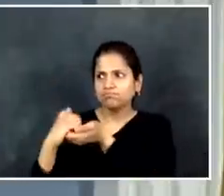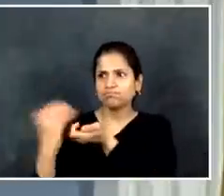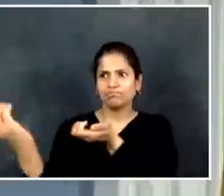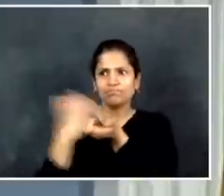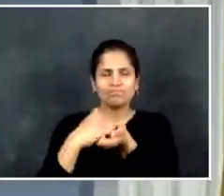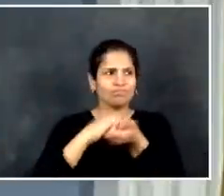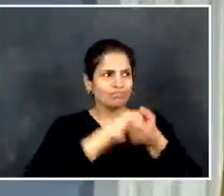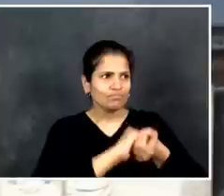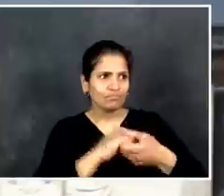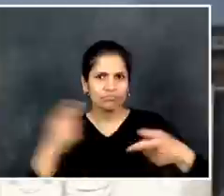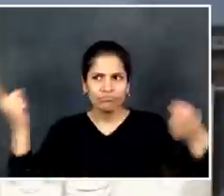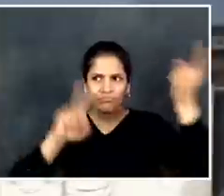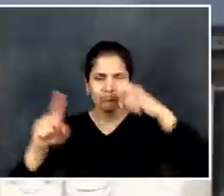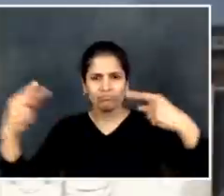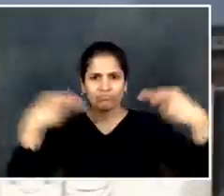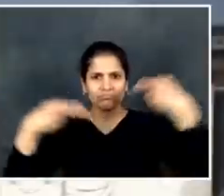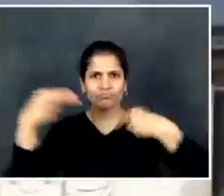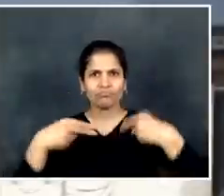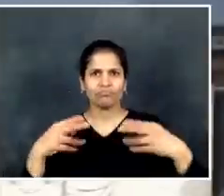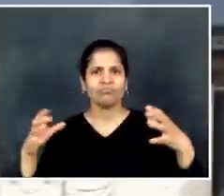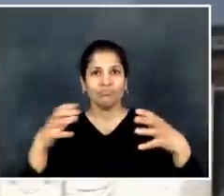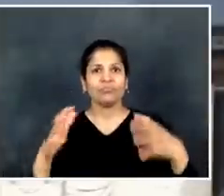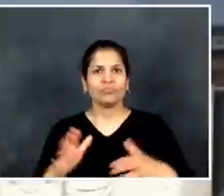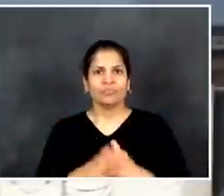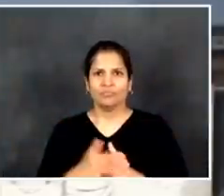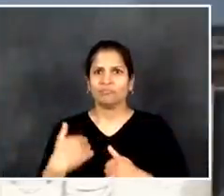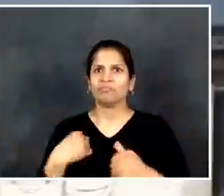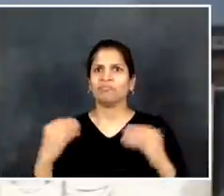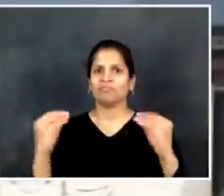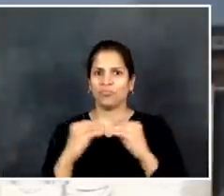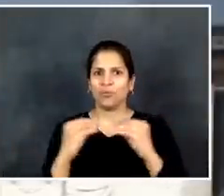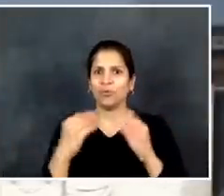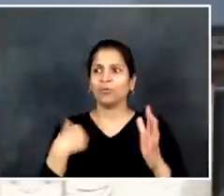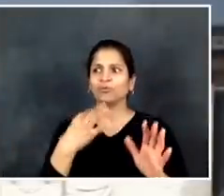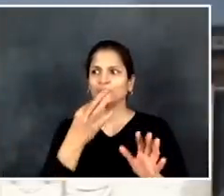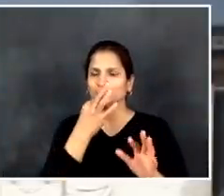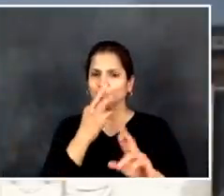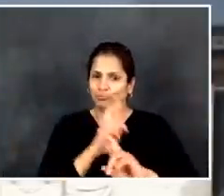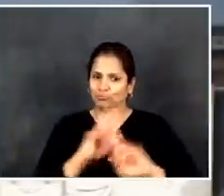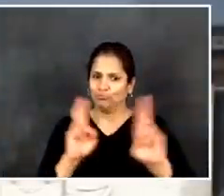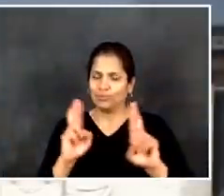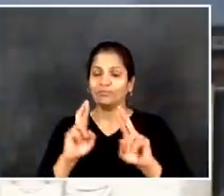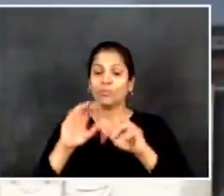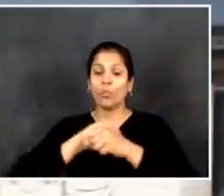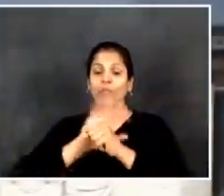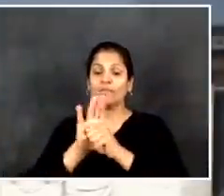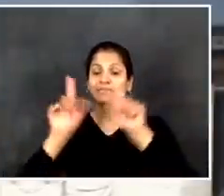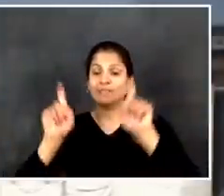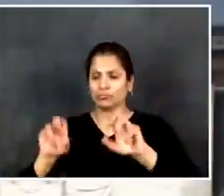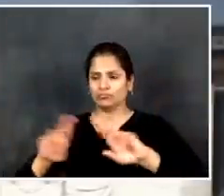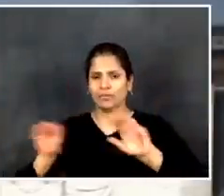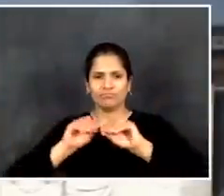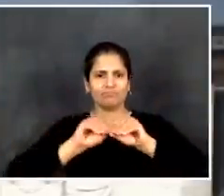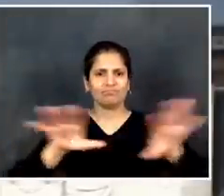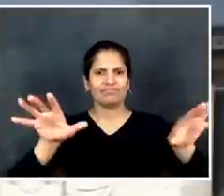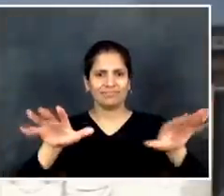to come on that soon. Go ahead. We'll take two more questions today. Next, we have Andrew from NBC.